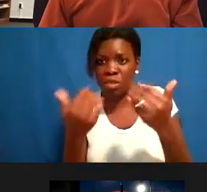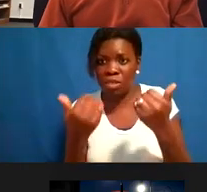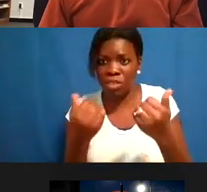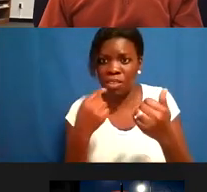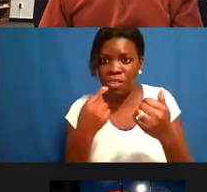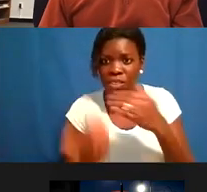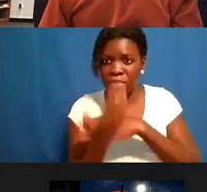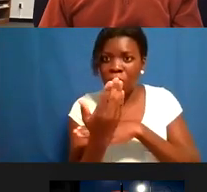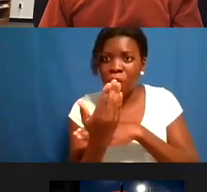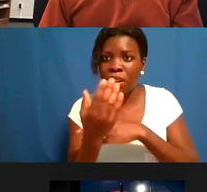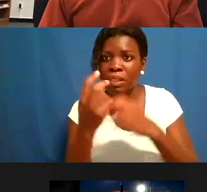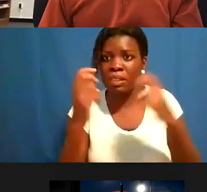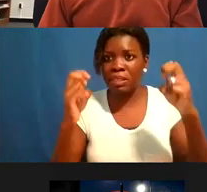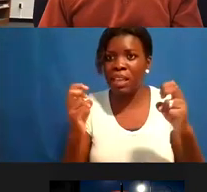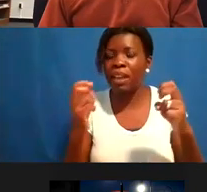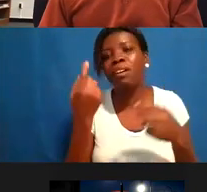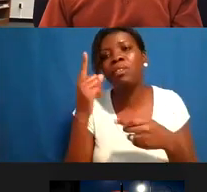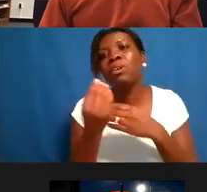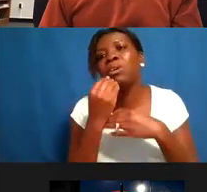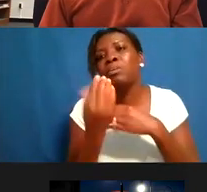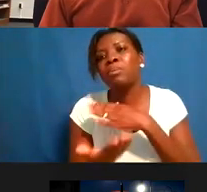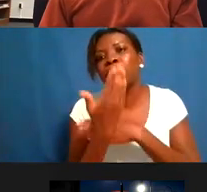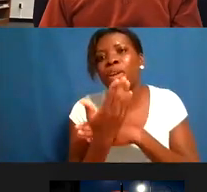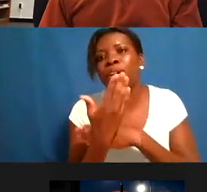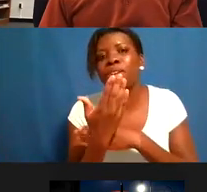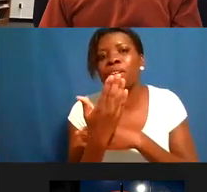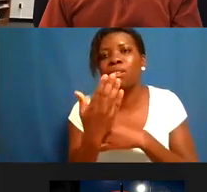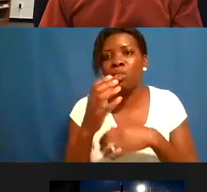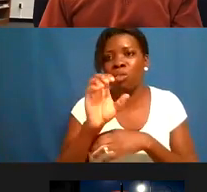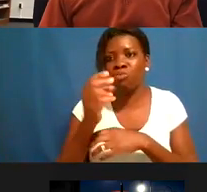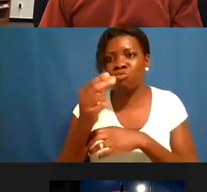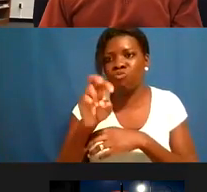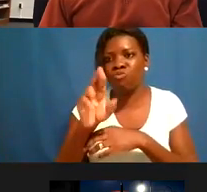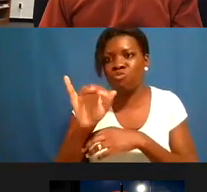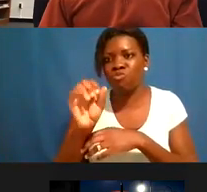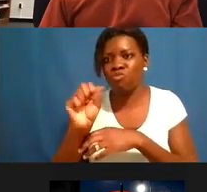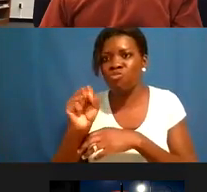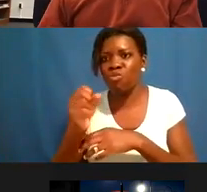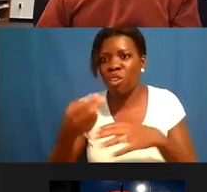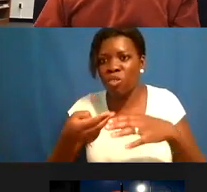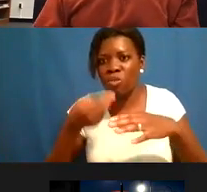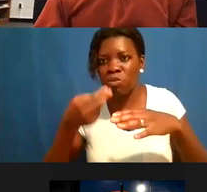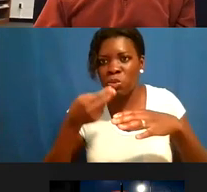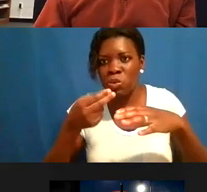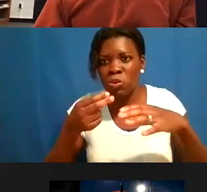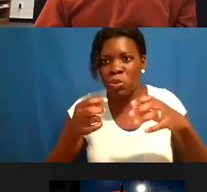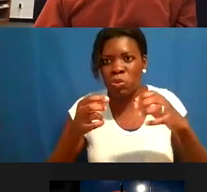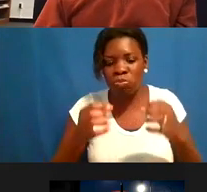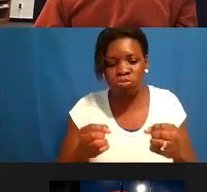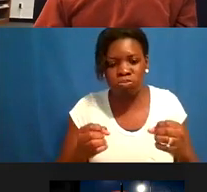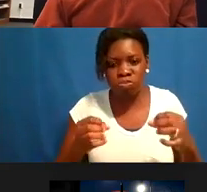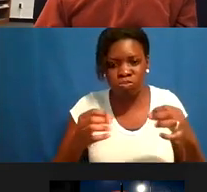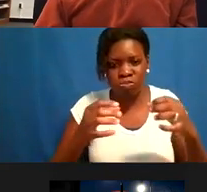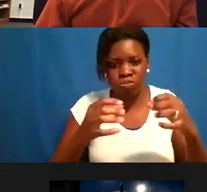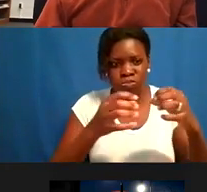when you sat down for breakfast. So it's the reason why your Cheerios, the cereal, clumped together on top of a bowl of milk. And it's